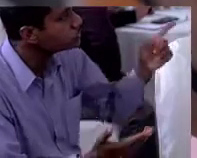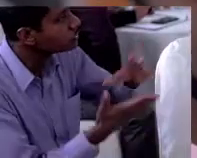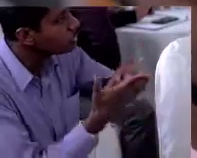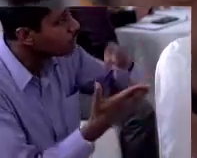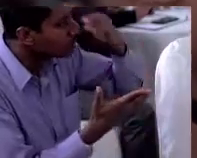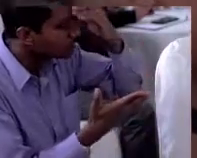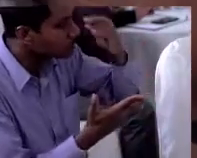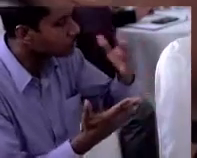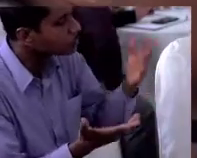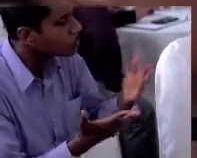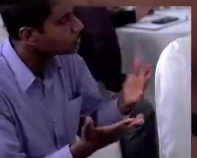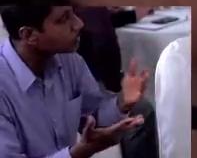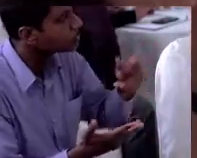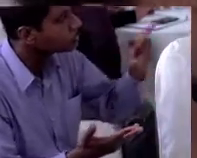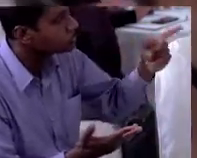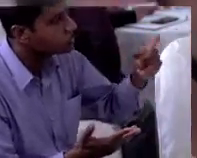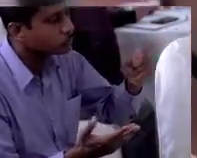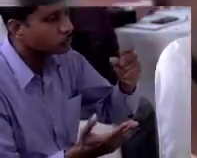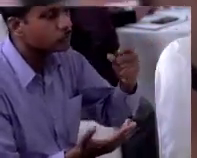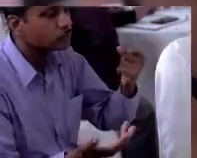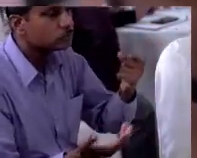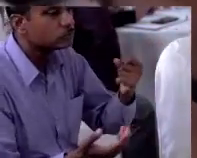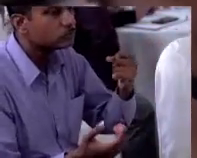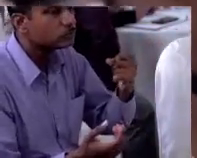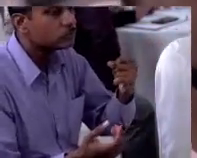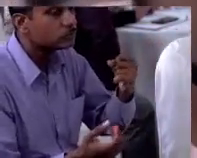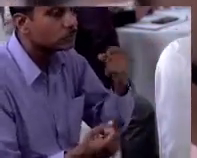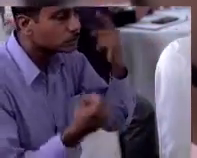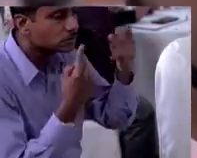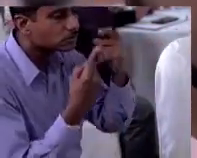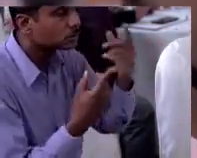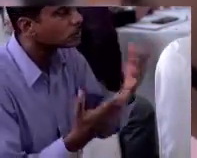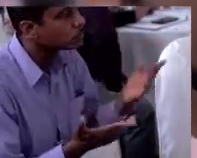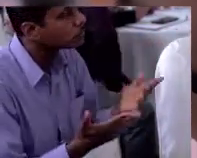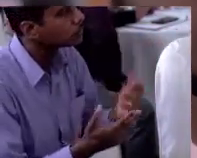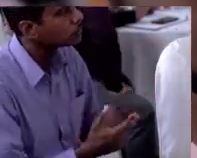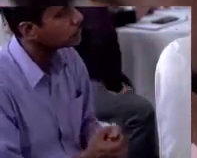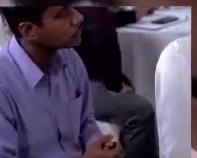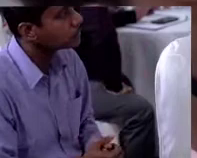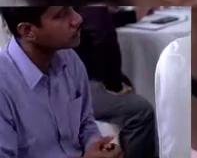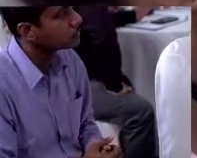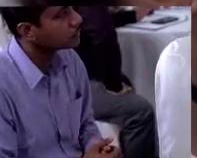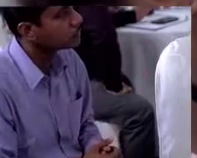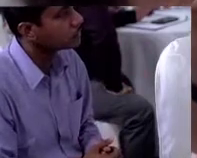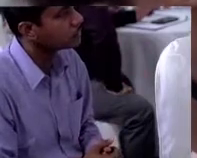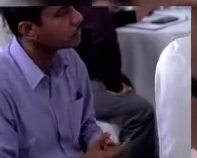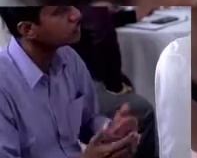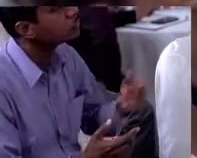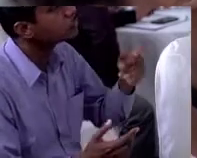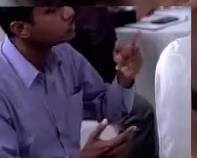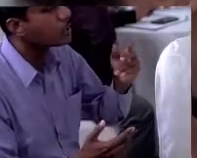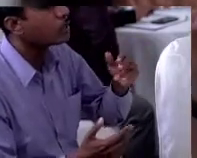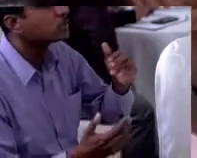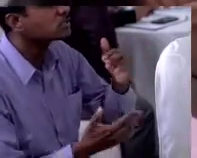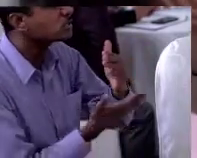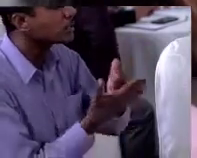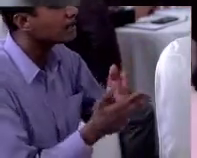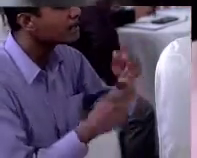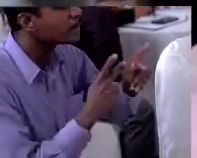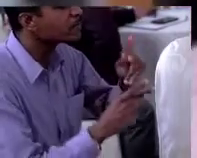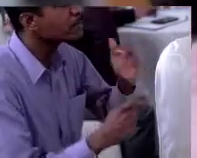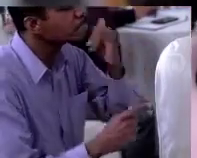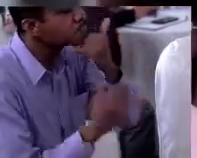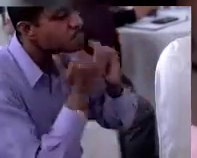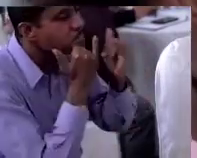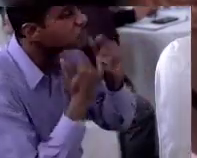mistakes, and what have you learned from that, and what have you gained? And what are some of the mistakes you have seen other